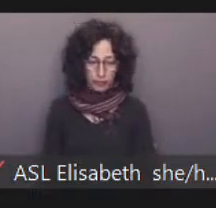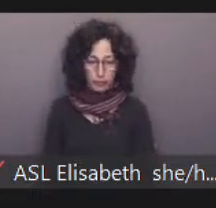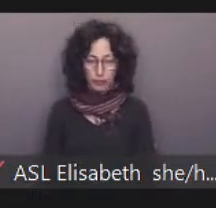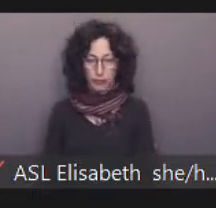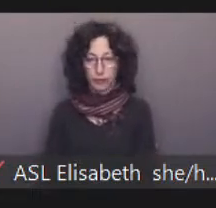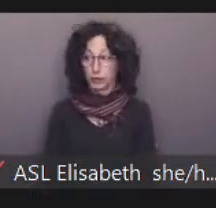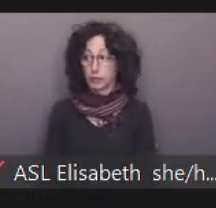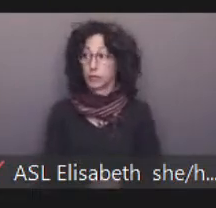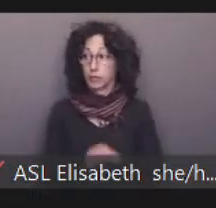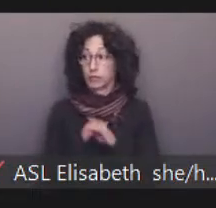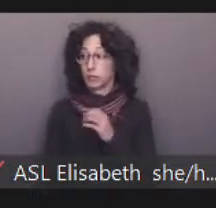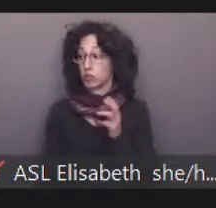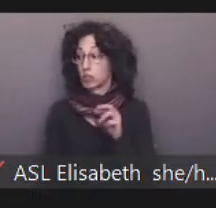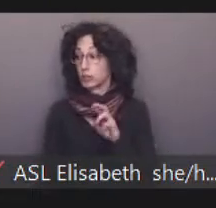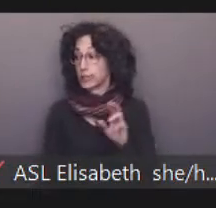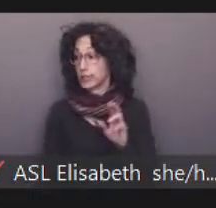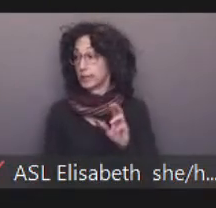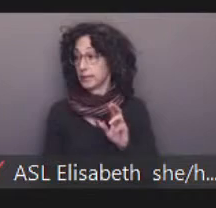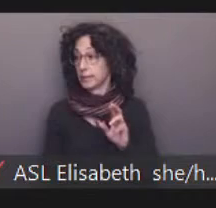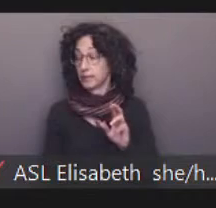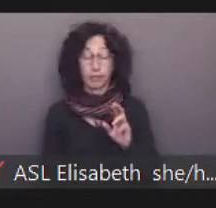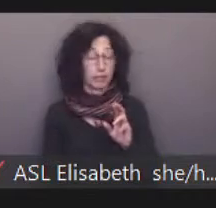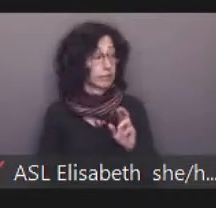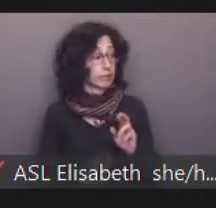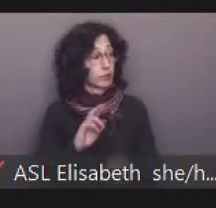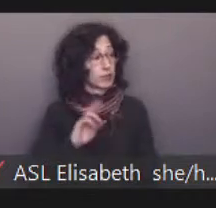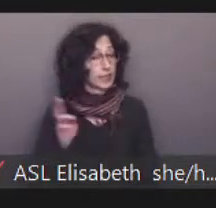John, you're good to go? I'm good to go.